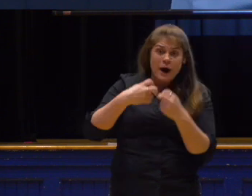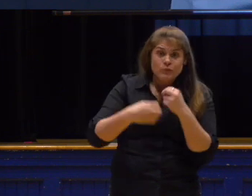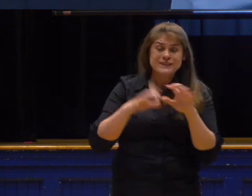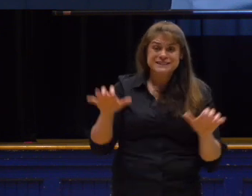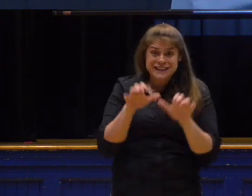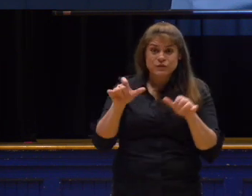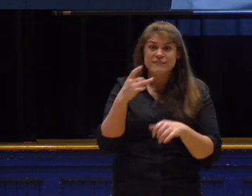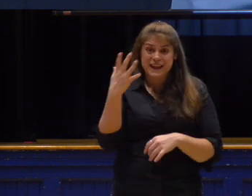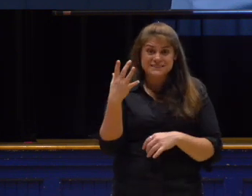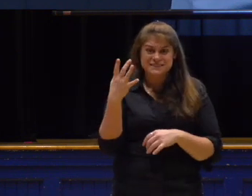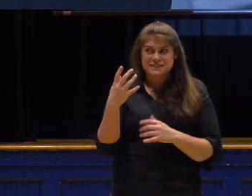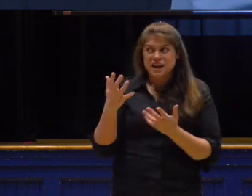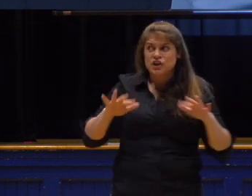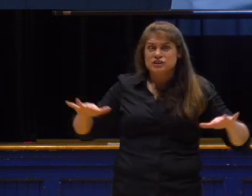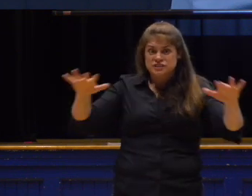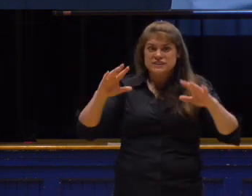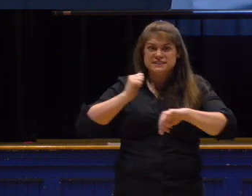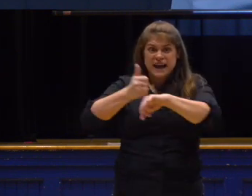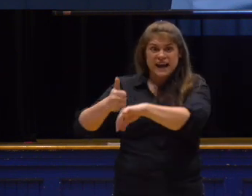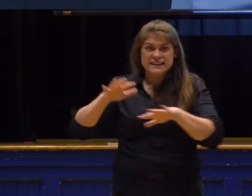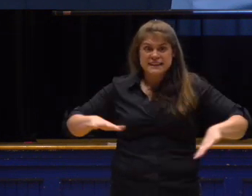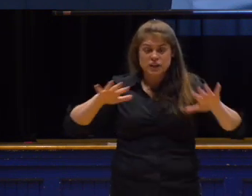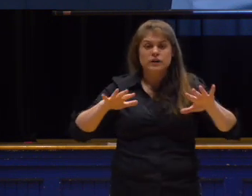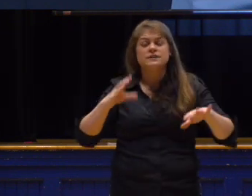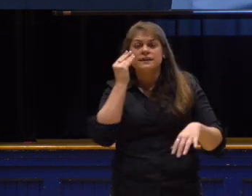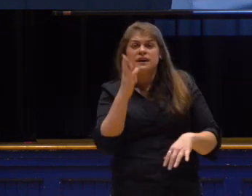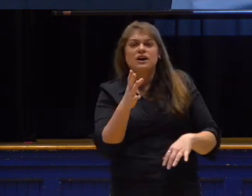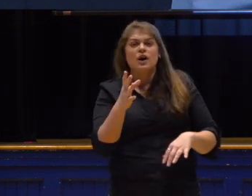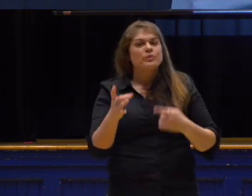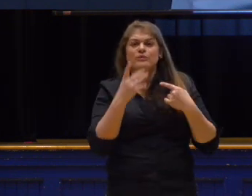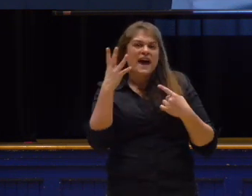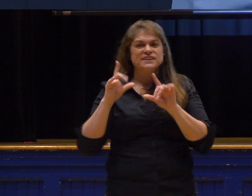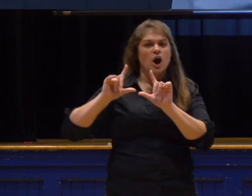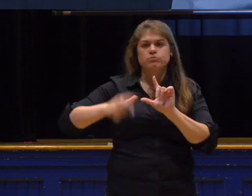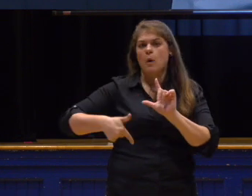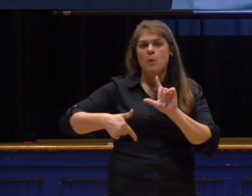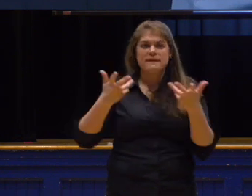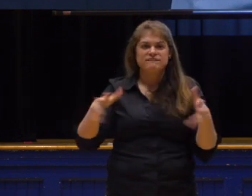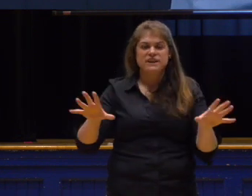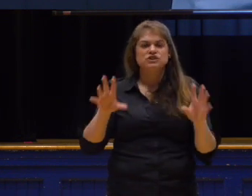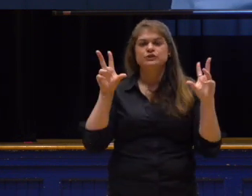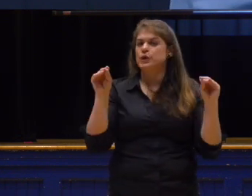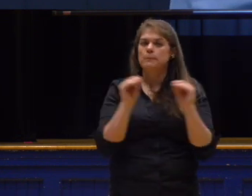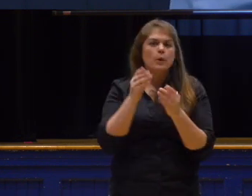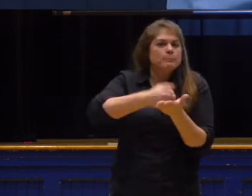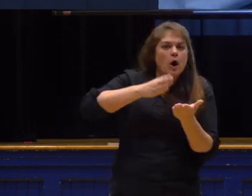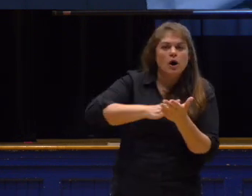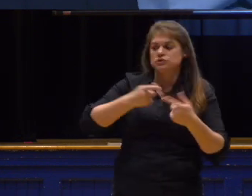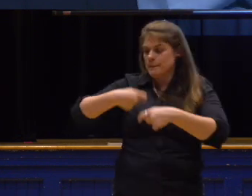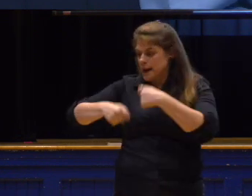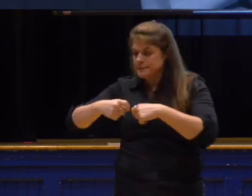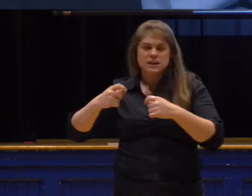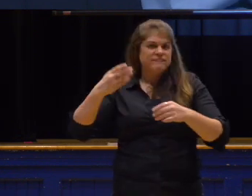lights, the decorative lights that are out in this area now, those lights do not exist anymore. There are no parts, there are no